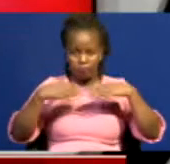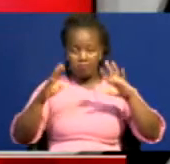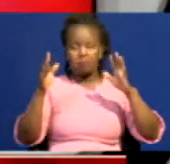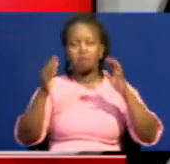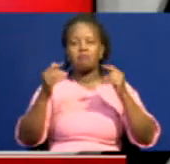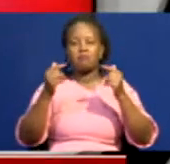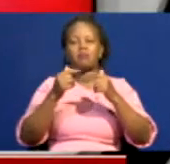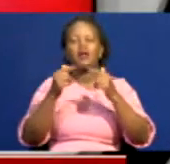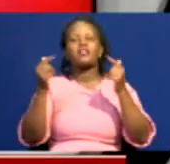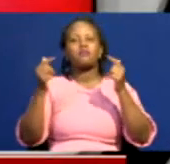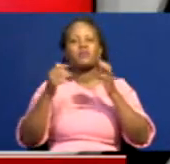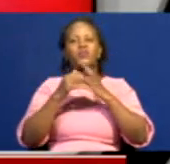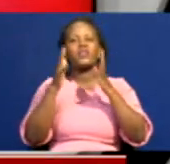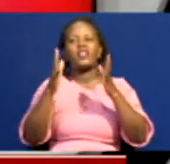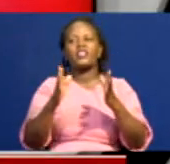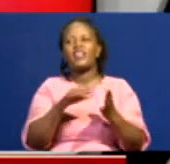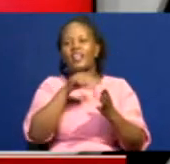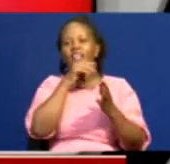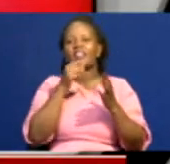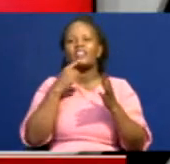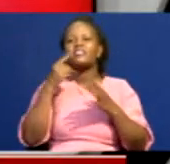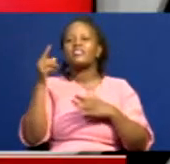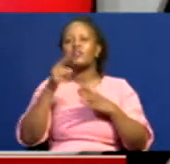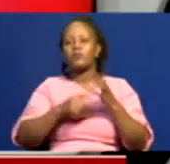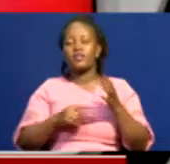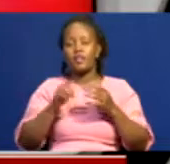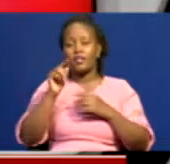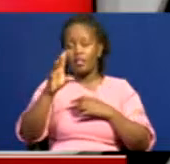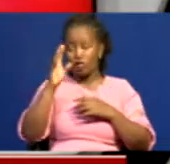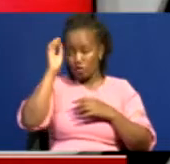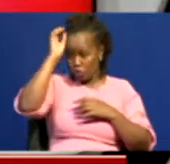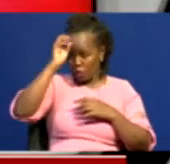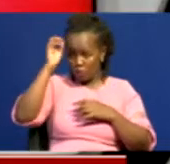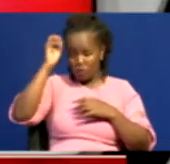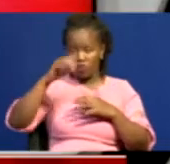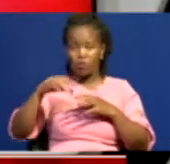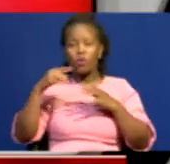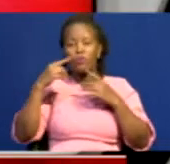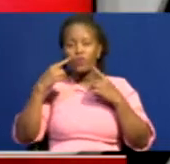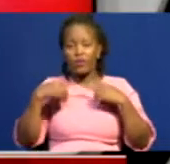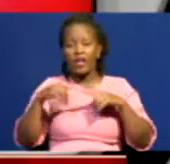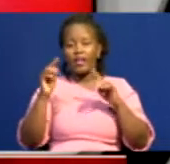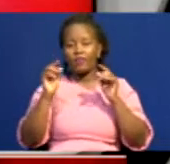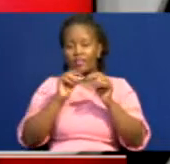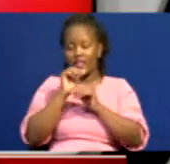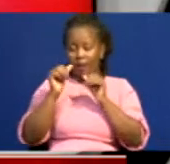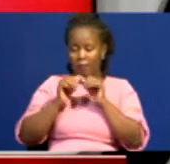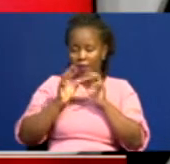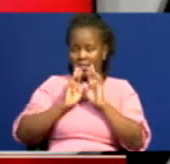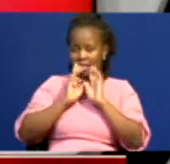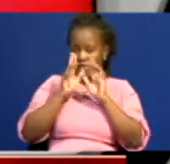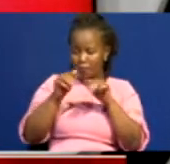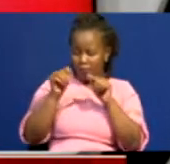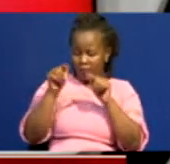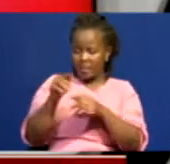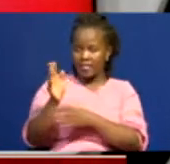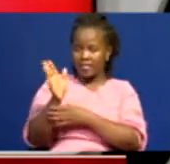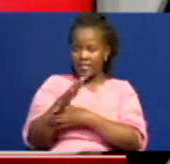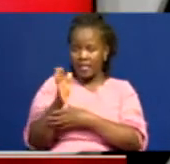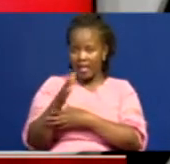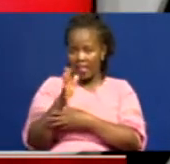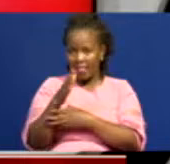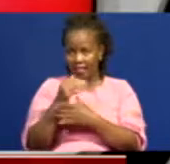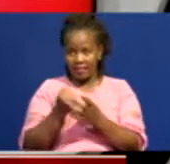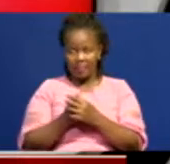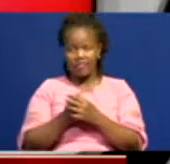Odinga is now saying that he will give his opinion on the National Dialogue Committee's report this Thursday, that's 3 days from today,